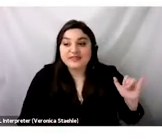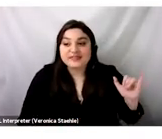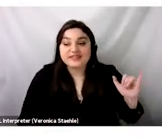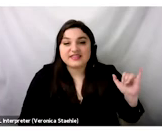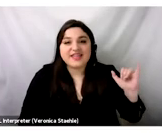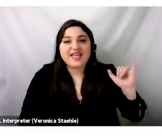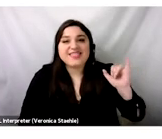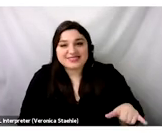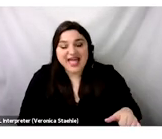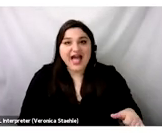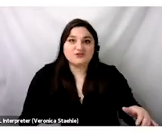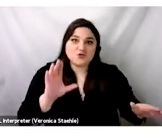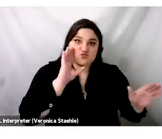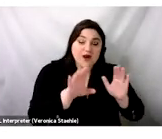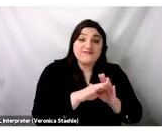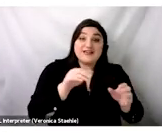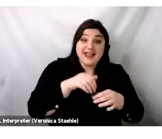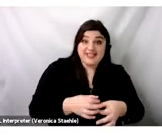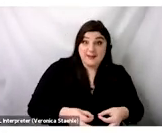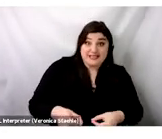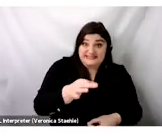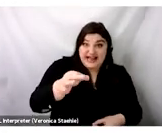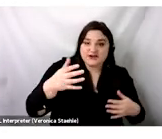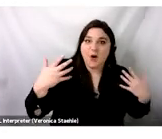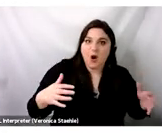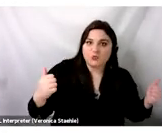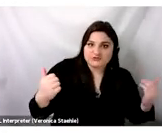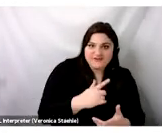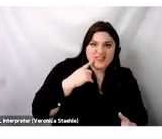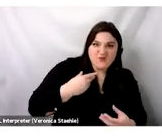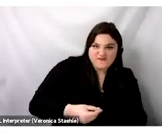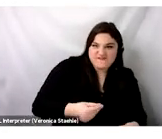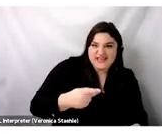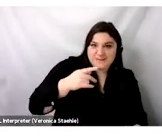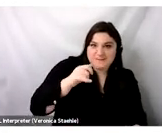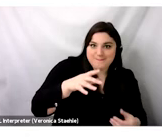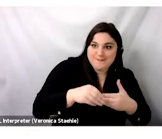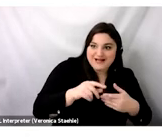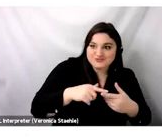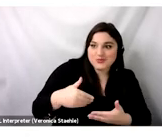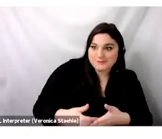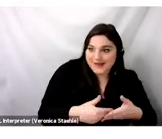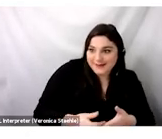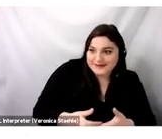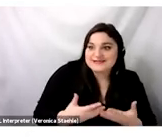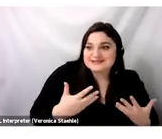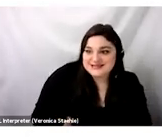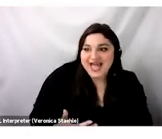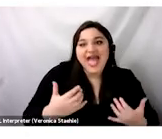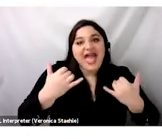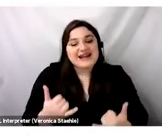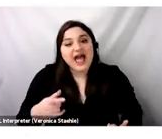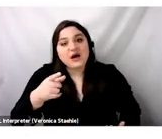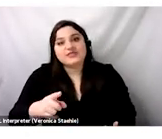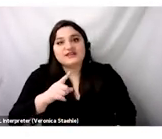was pretty scary and was widely shared. So talking about fertility in terms of microplastics, when they get small